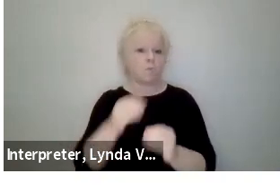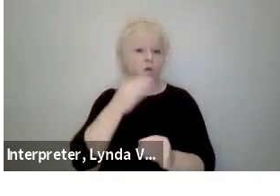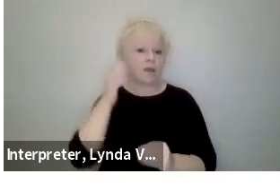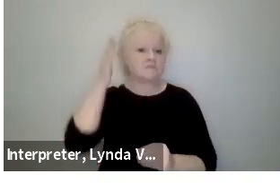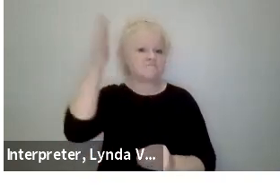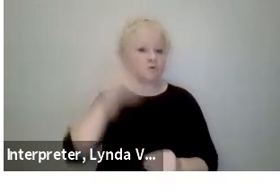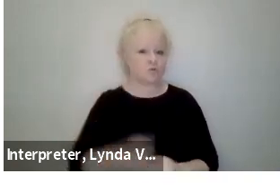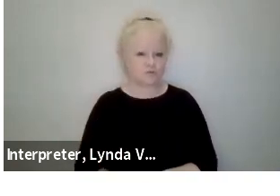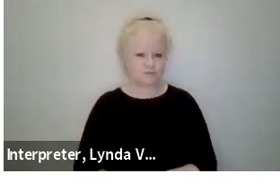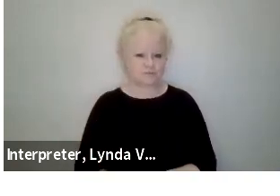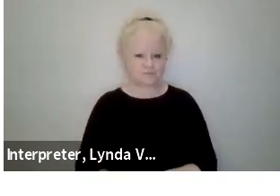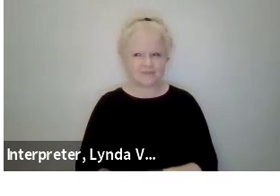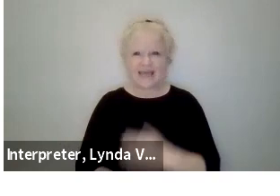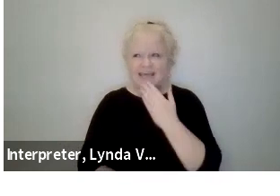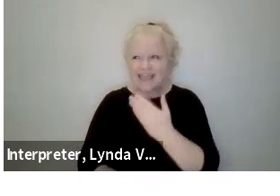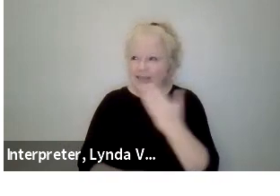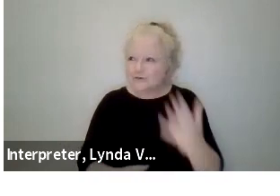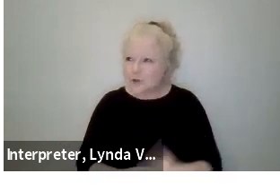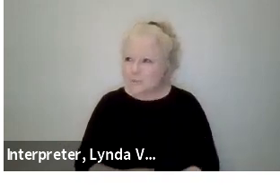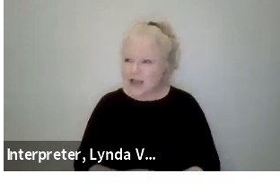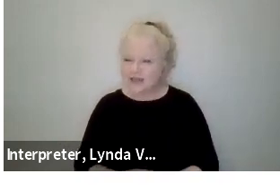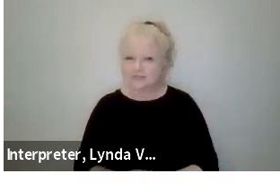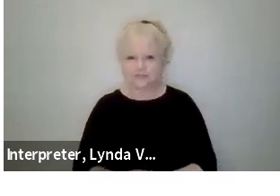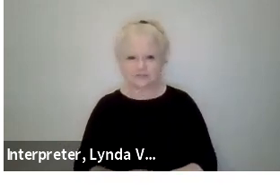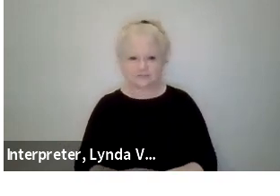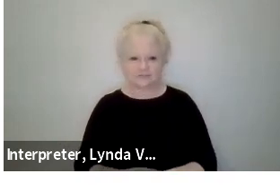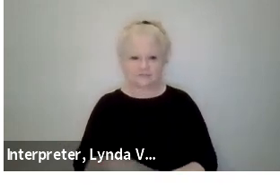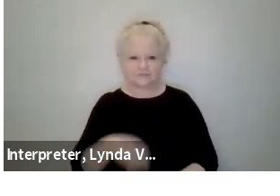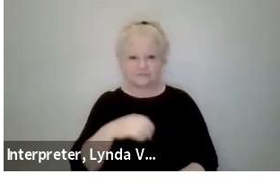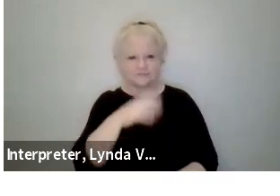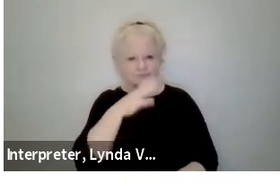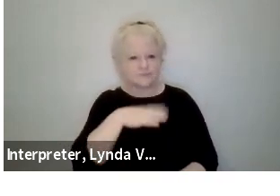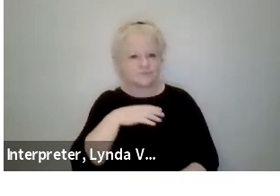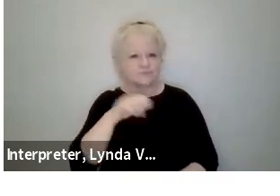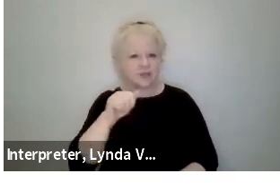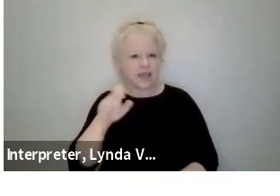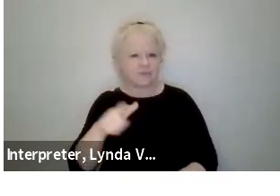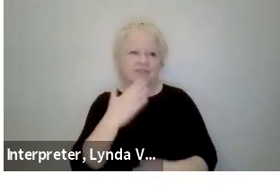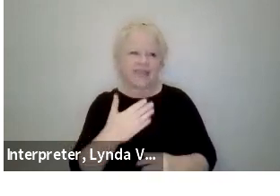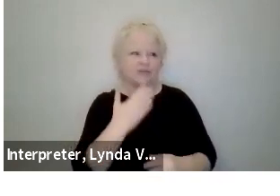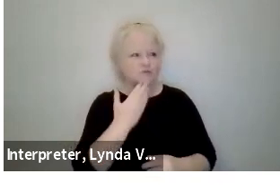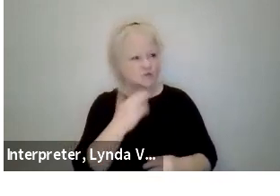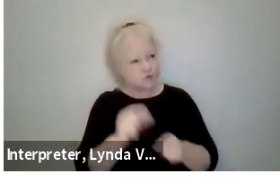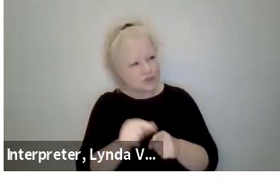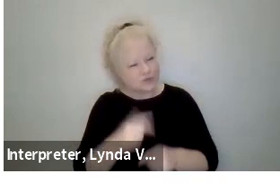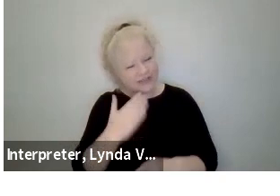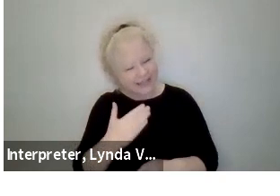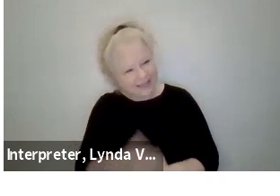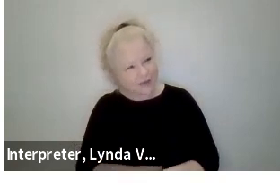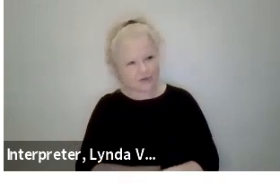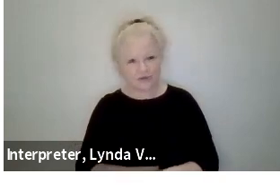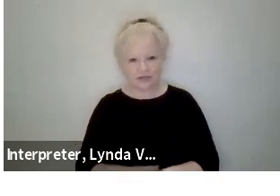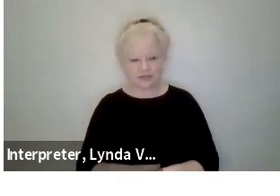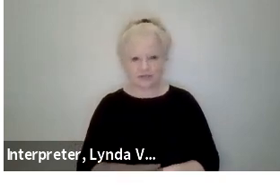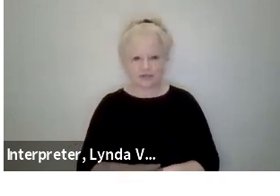Thank you so much, Andreas, and thank you for being with us today. Such kind words. We really appreciate that.